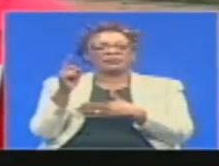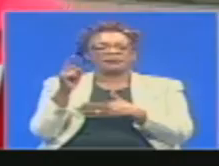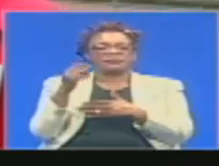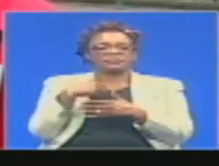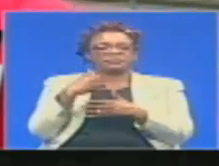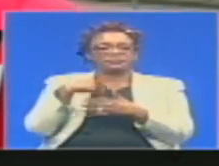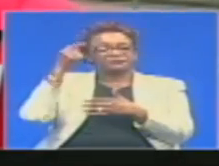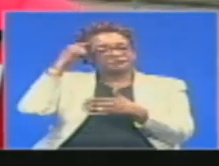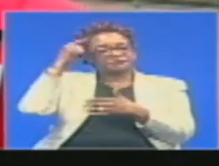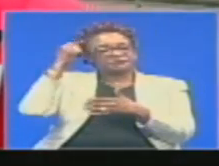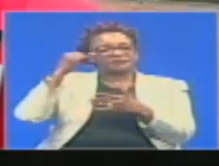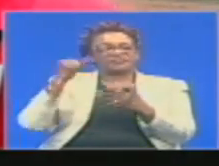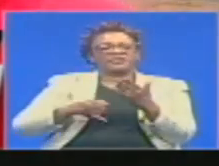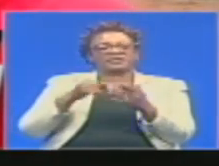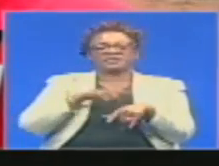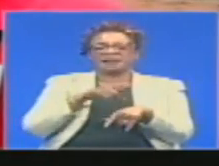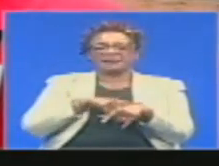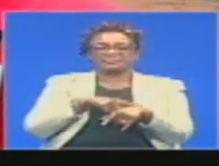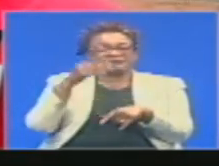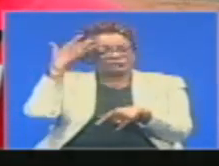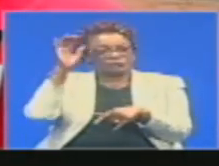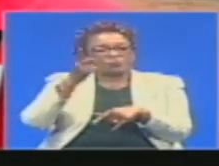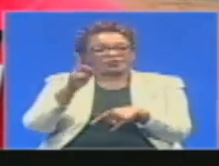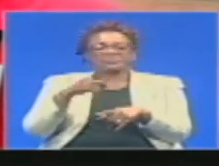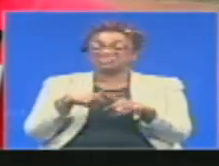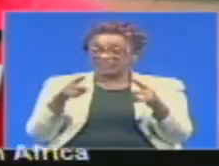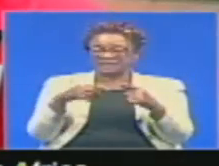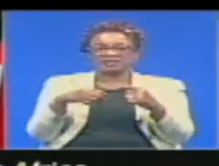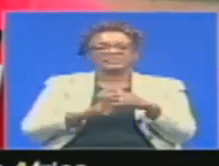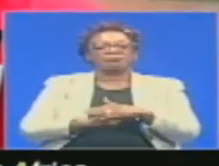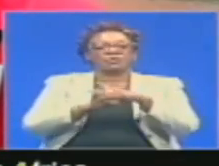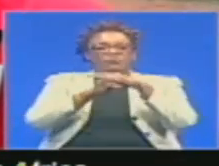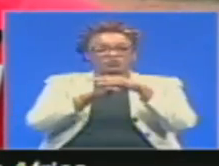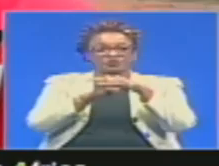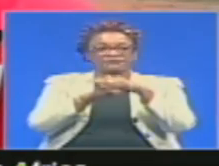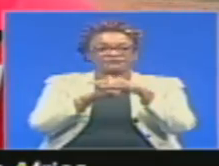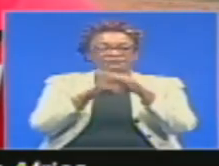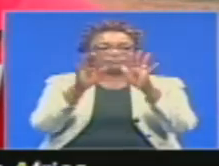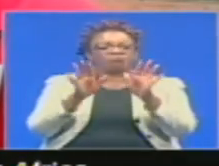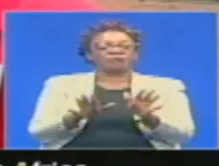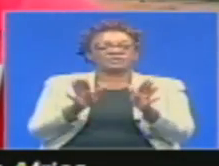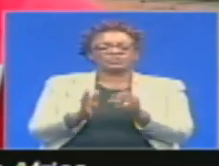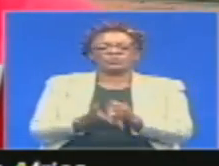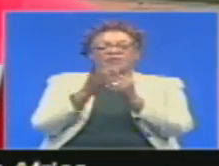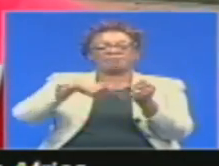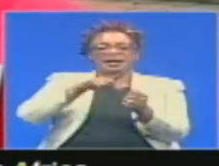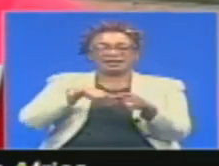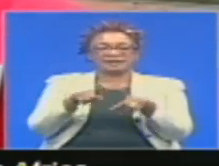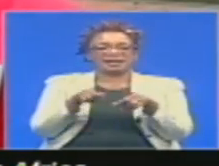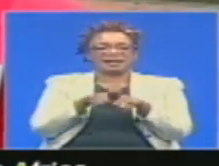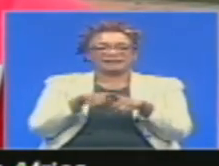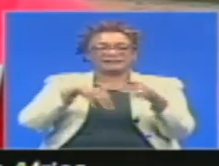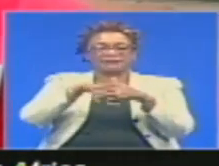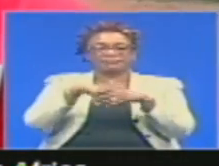mjiji mara misho kucheza hapa mlikuwa lini. Nadhani ni game kubwa. So support yao bado yazinitasaidia sisi kama wachezaji. Tunajua zina